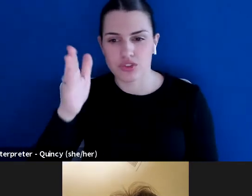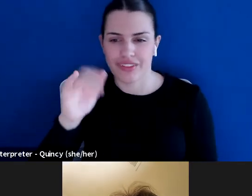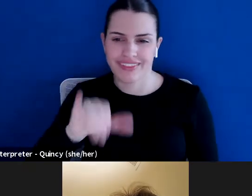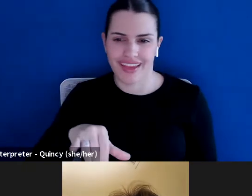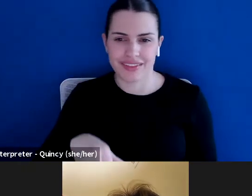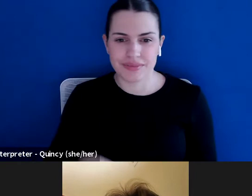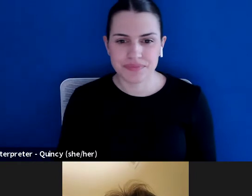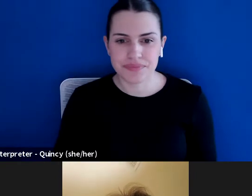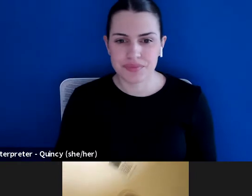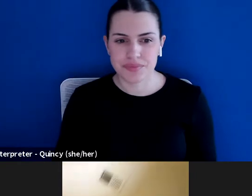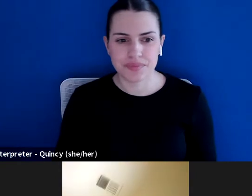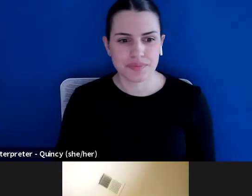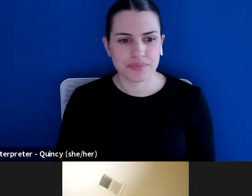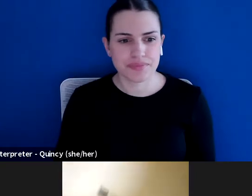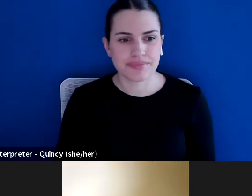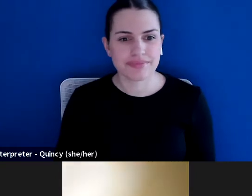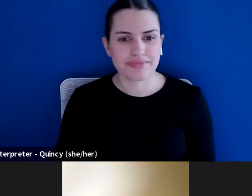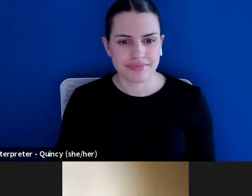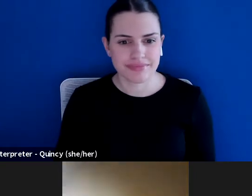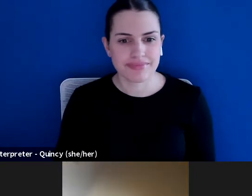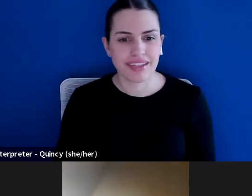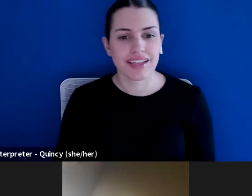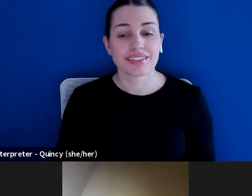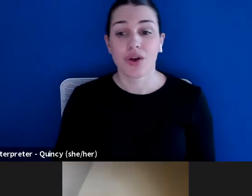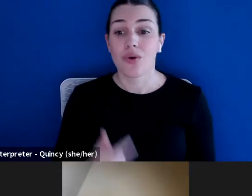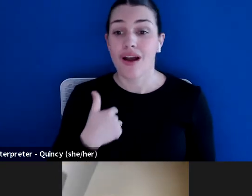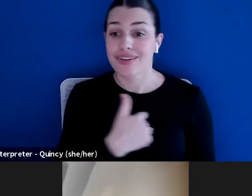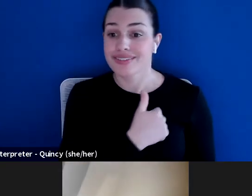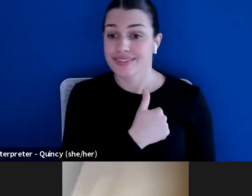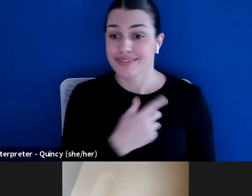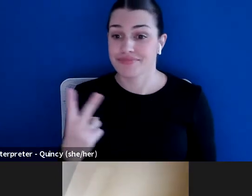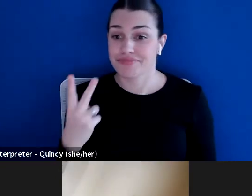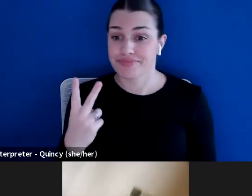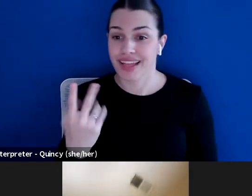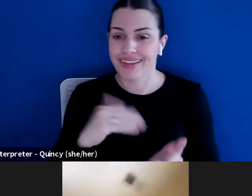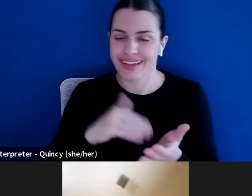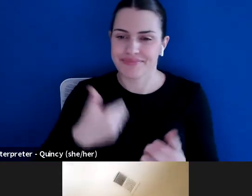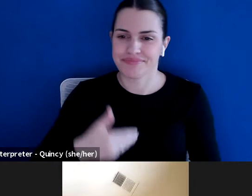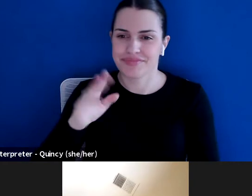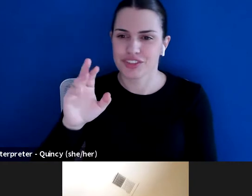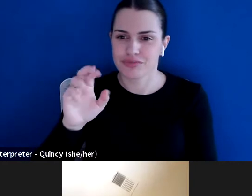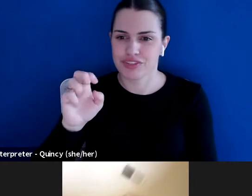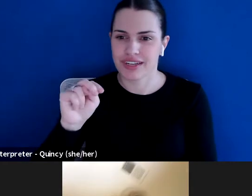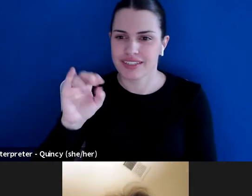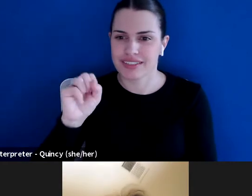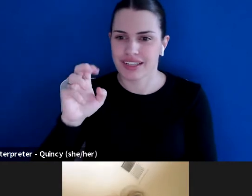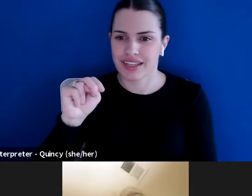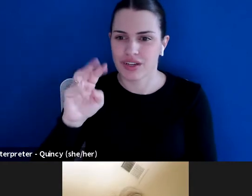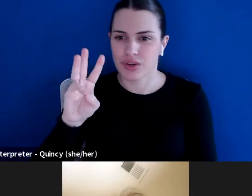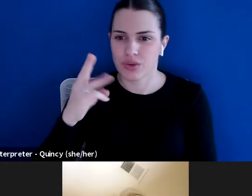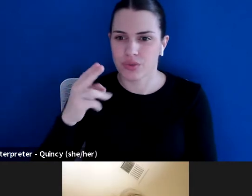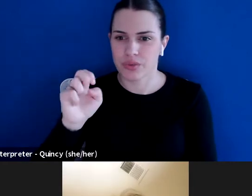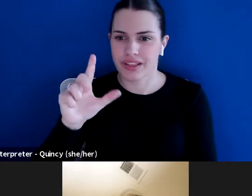workshop. And then a little bit more about us. So again, my name is Brenison Wheeler. I'm the Education and Outreach Coordinator at